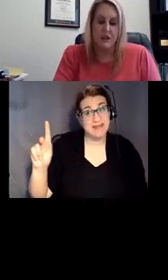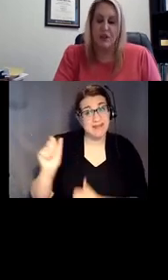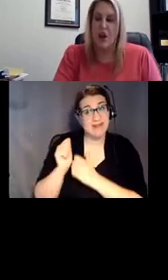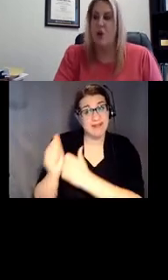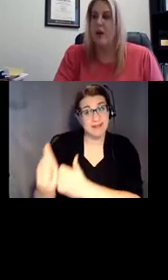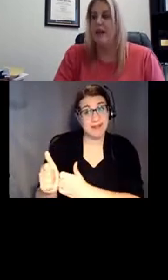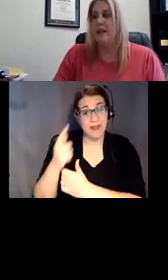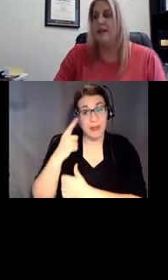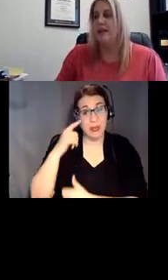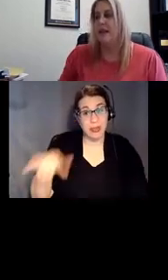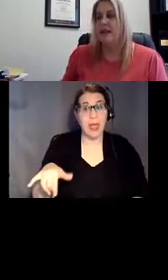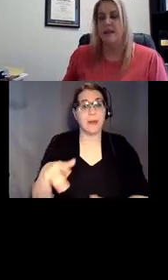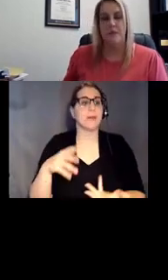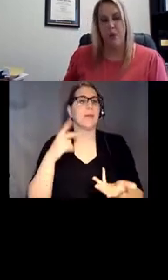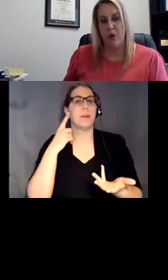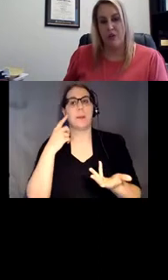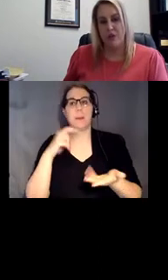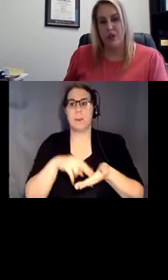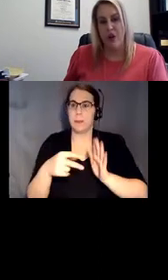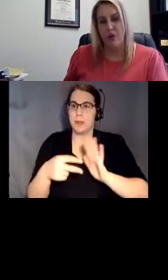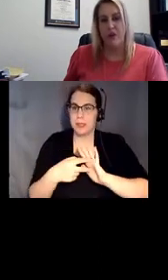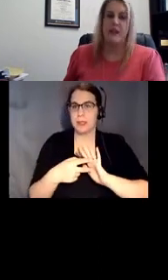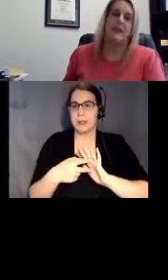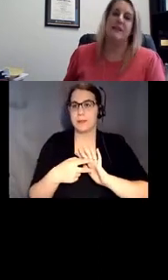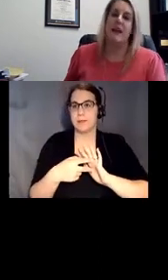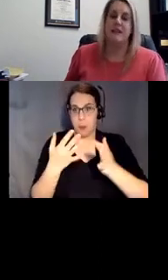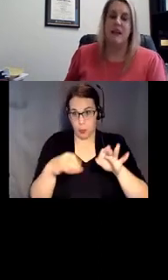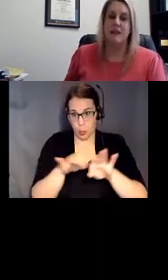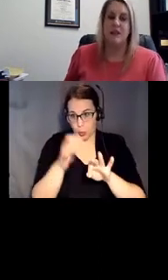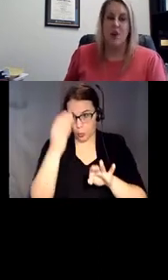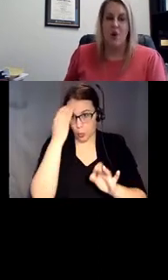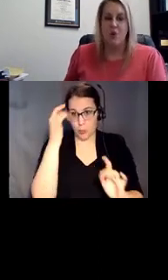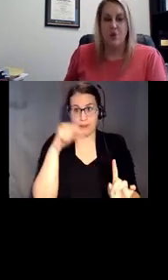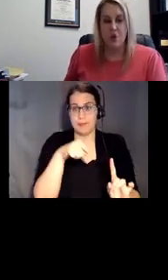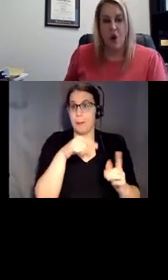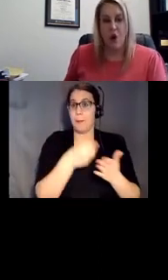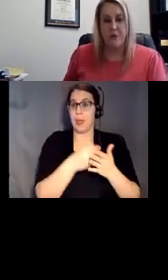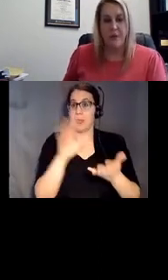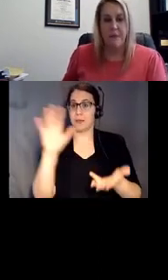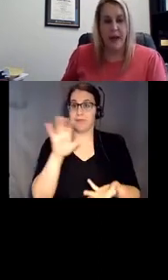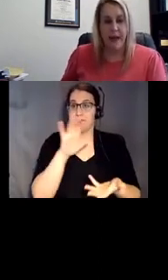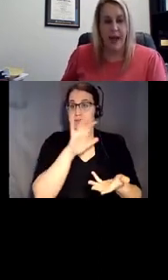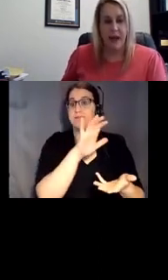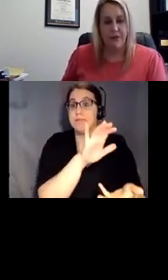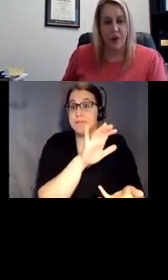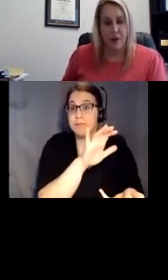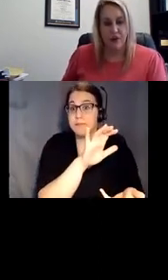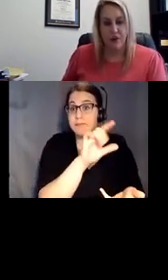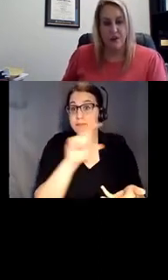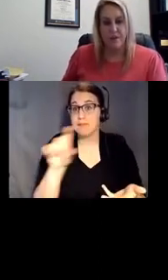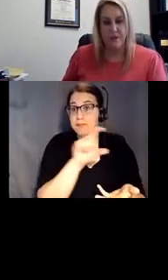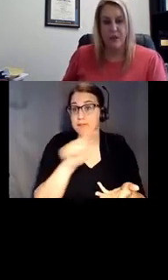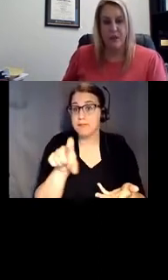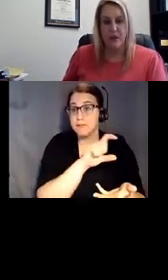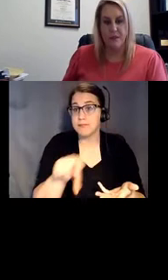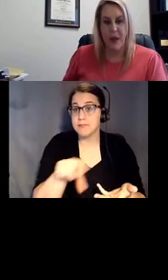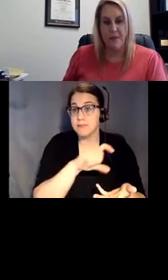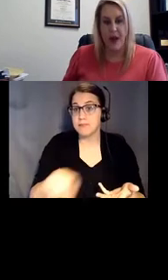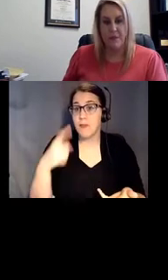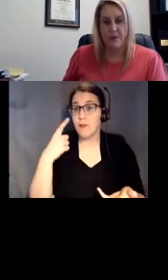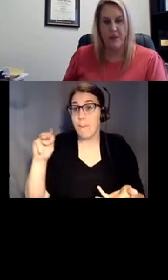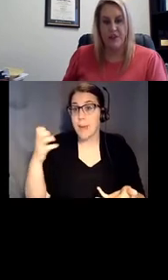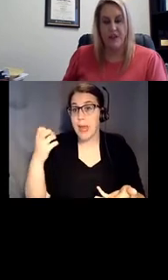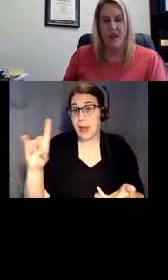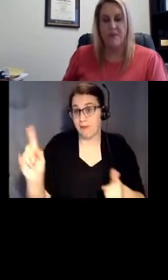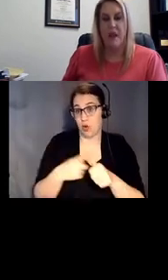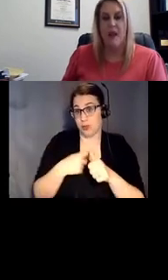beneficiary. So it is important to note that these assets do go to pay Medicaid first. There is a